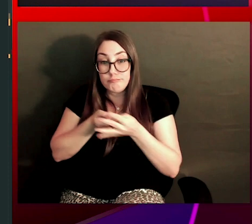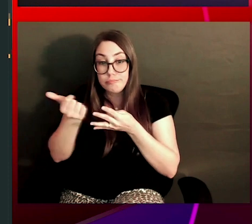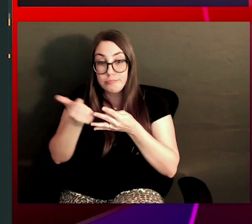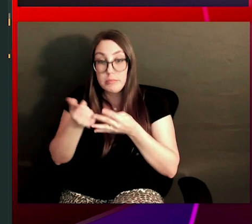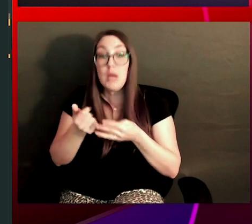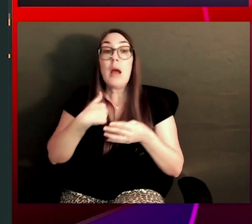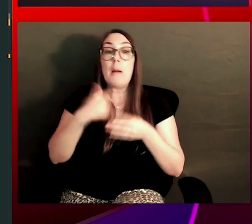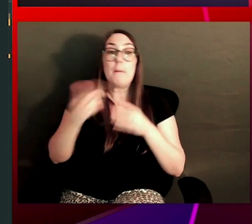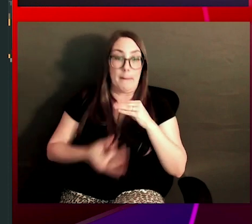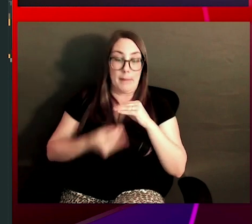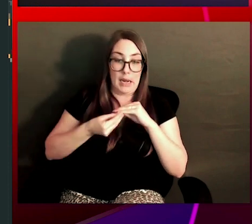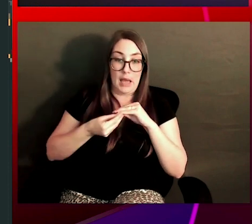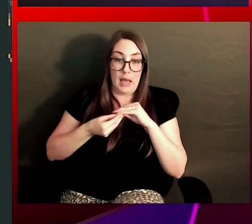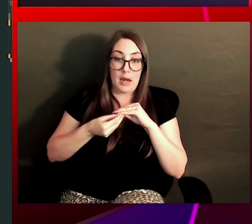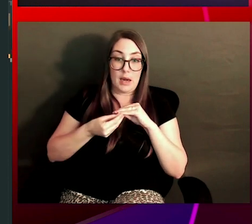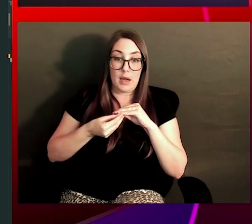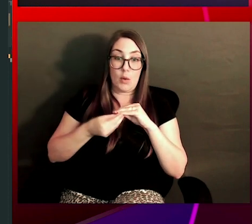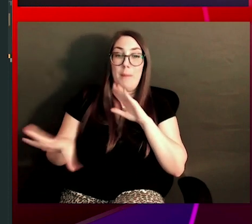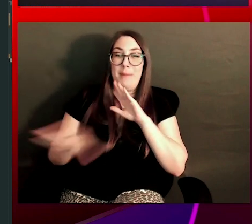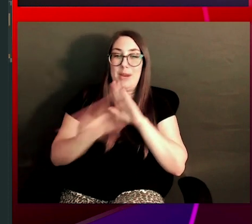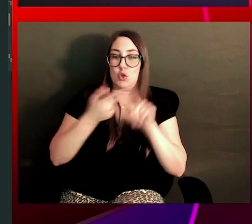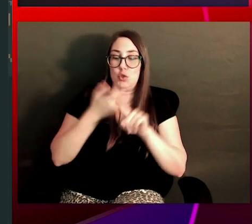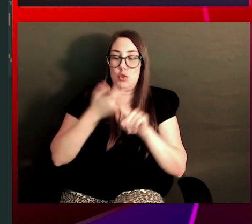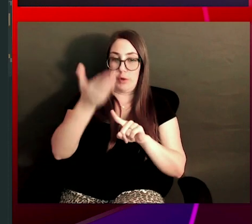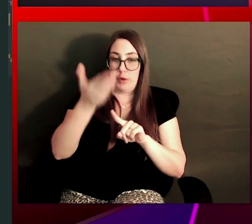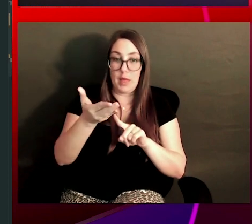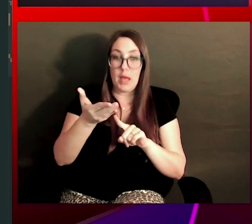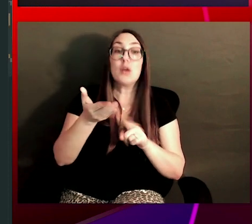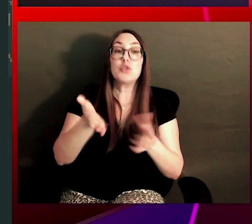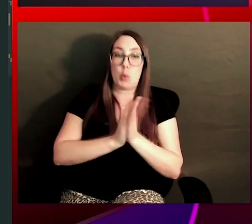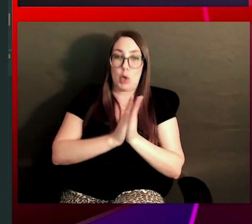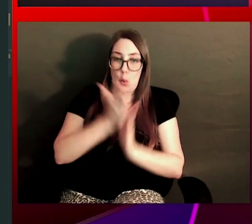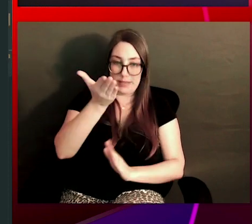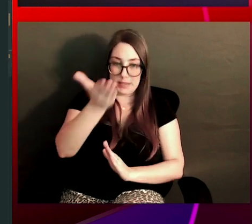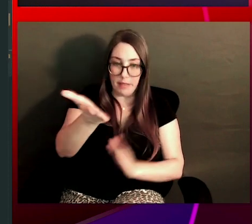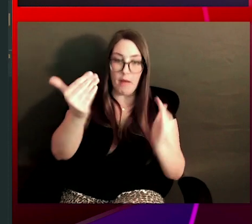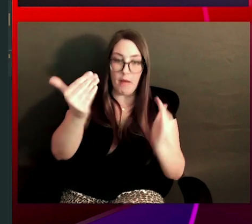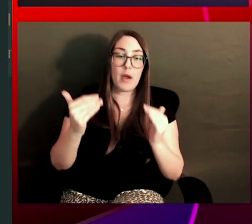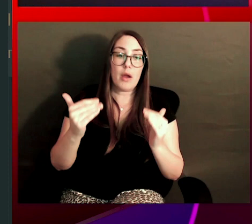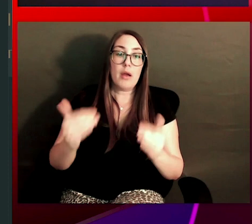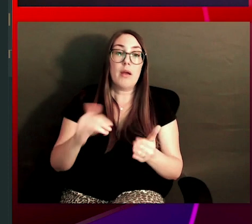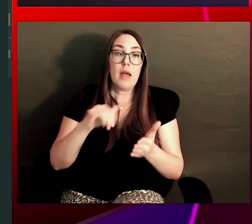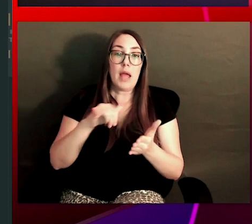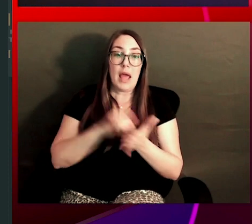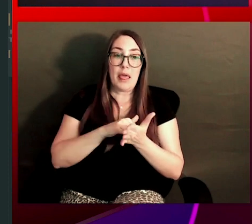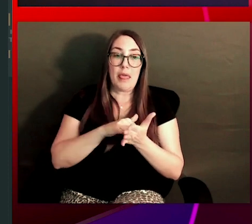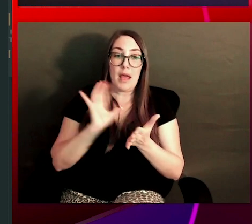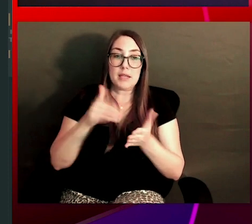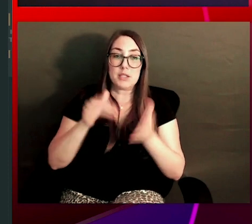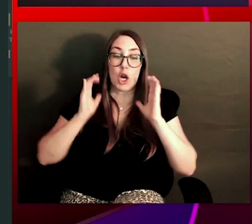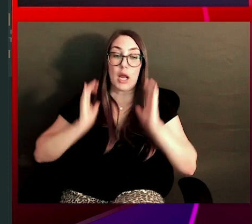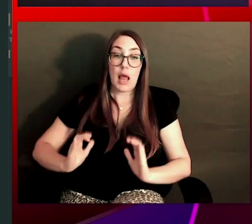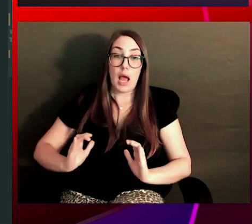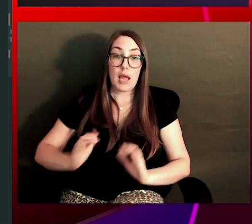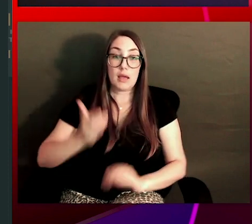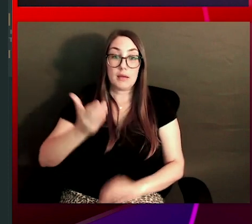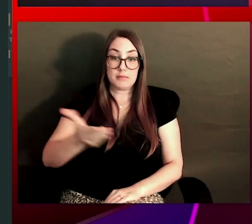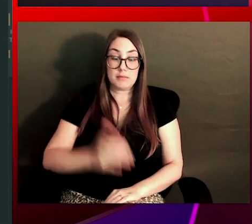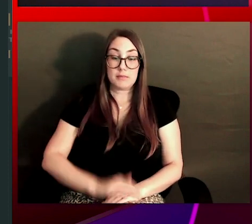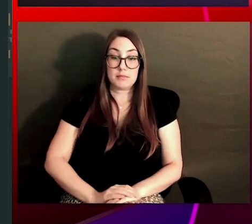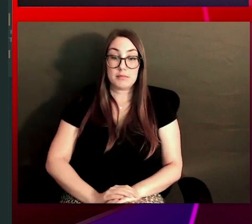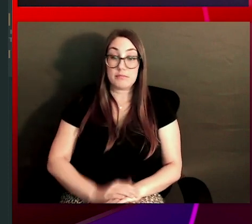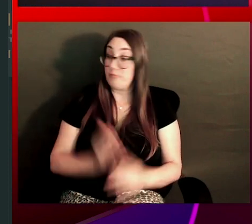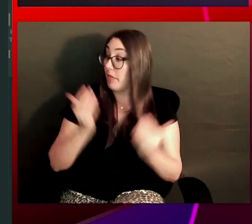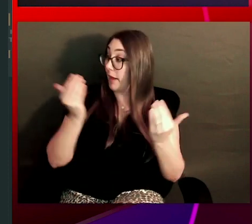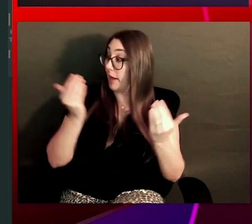it. Sorry, I'm going to choose it from there. So var request is that, and here's our client, translate client. There you go. That's one way to